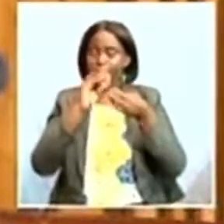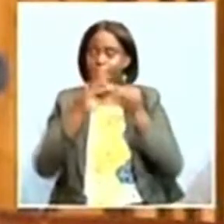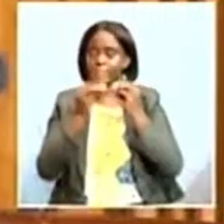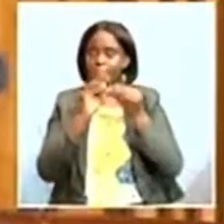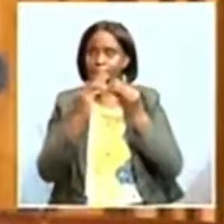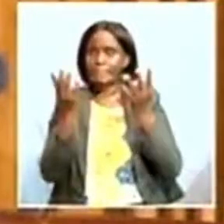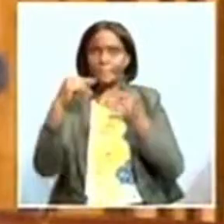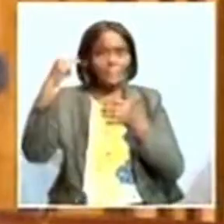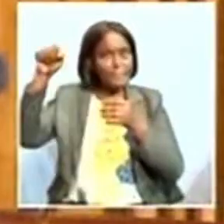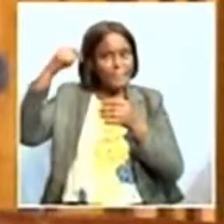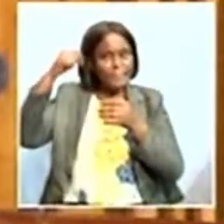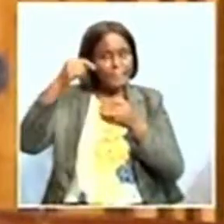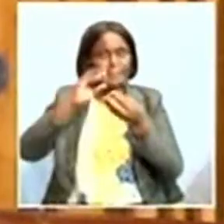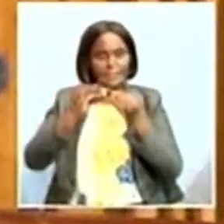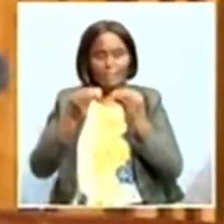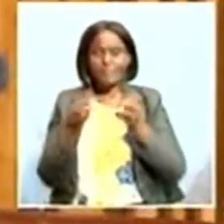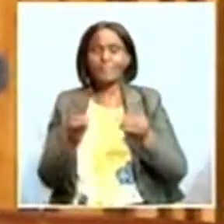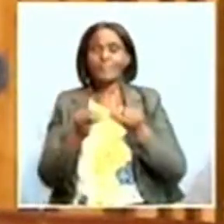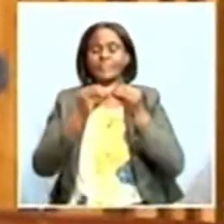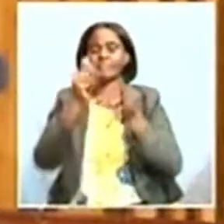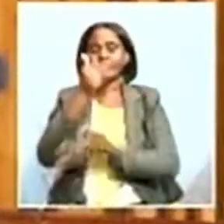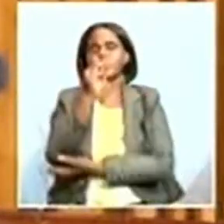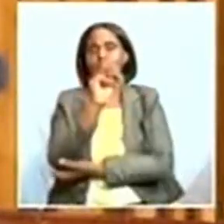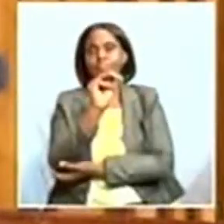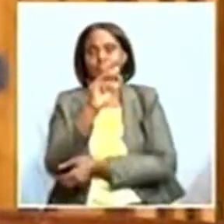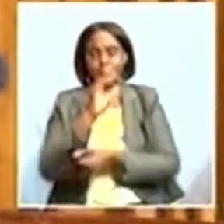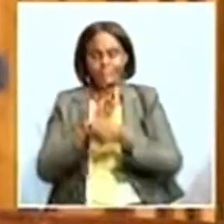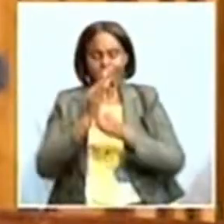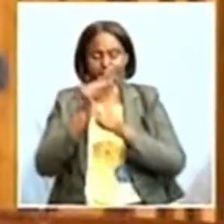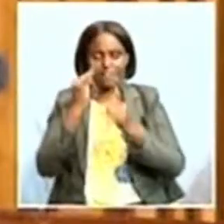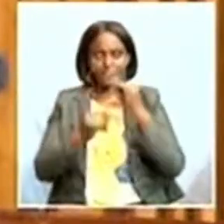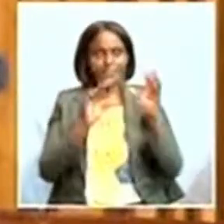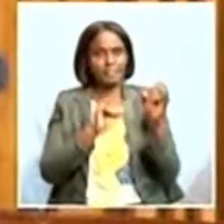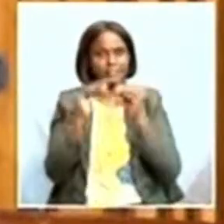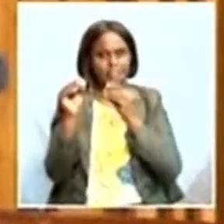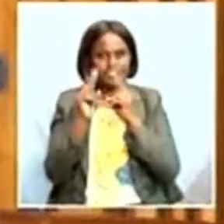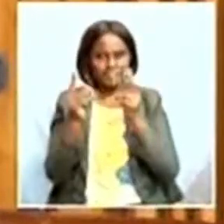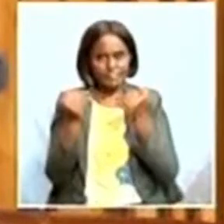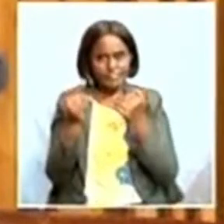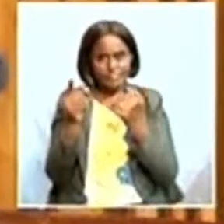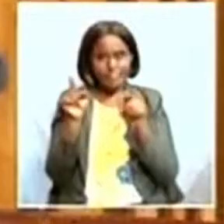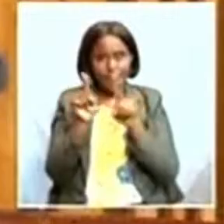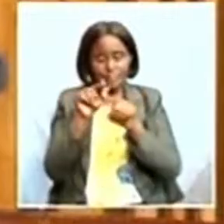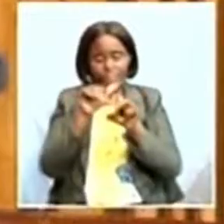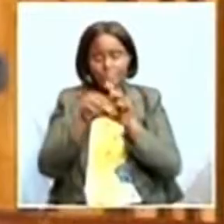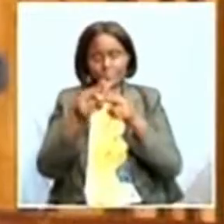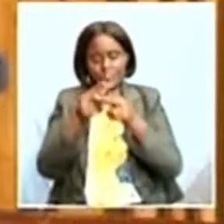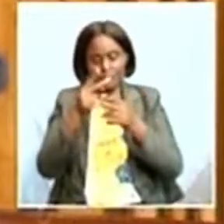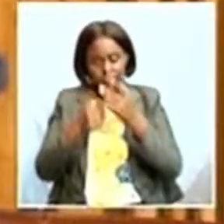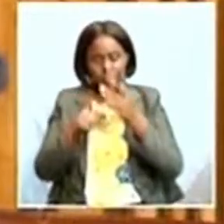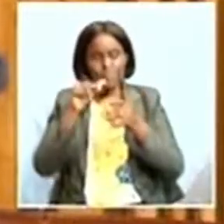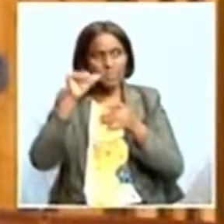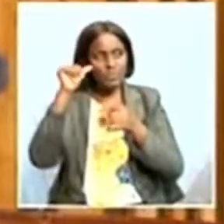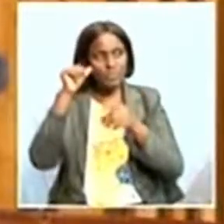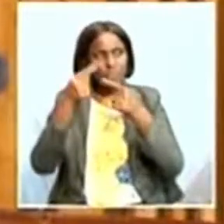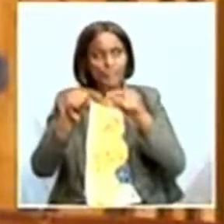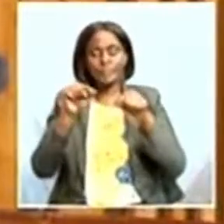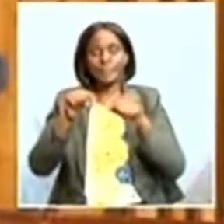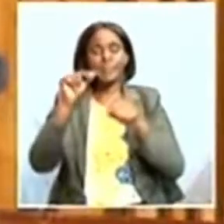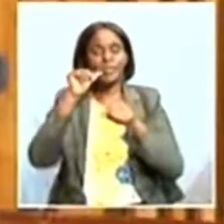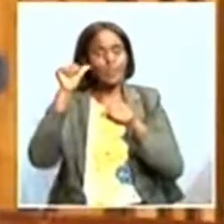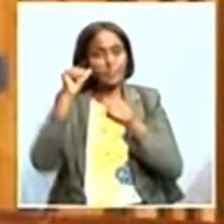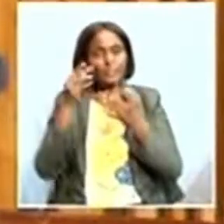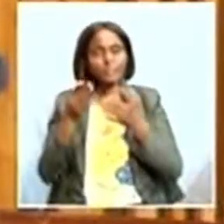bells were rung for a total of 10 minutes, and then after that, the House then adjourned. So that is, in a nutshell, business that took place on the floor of the House